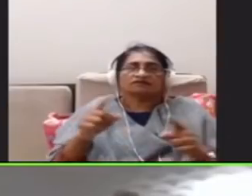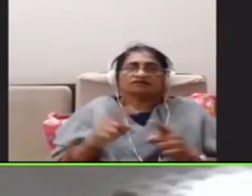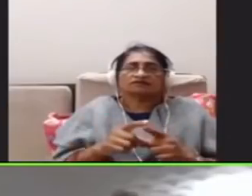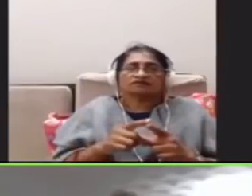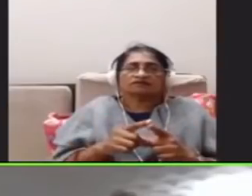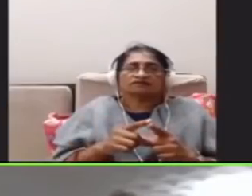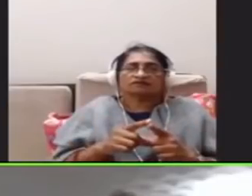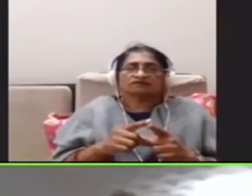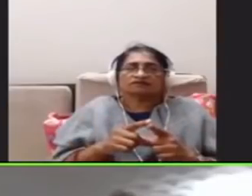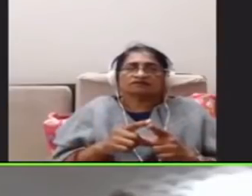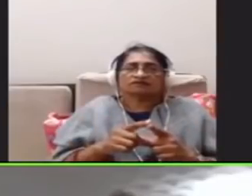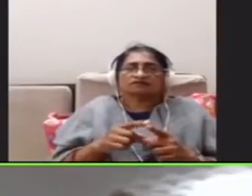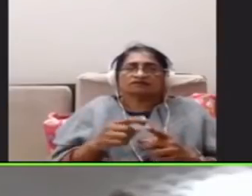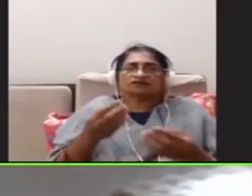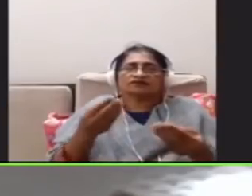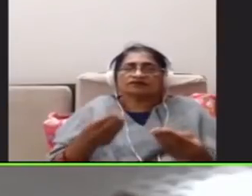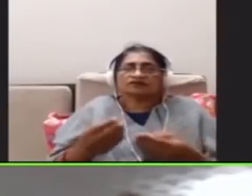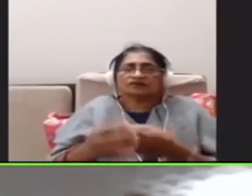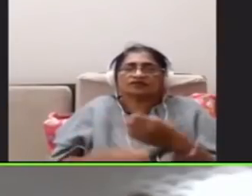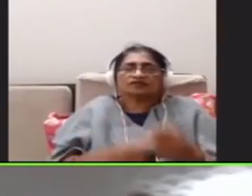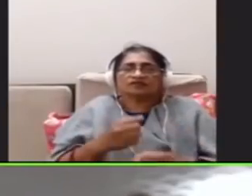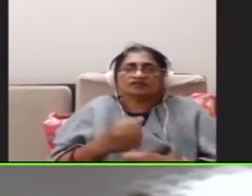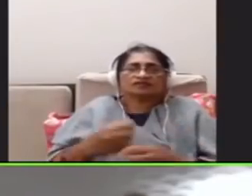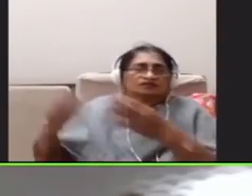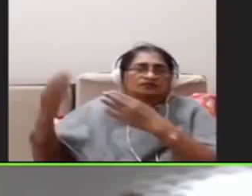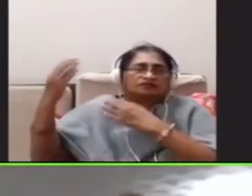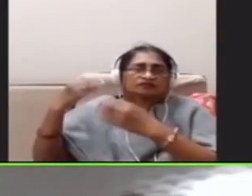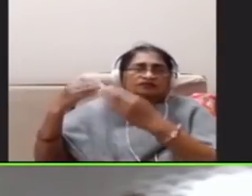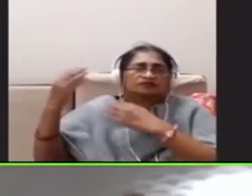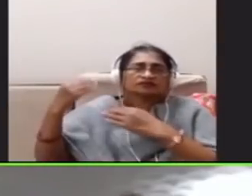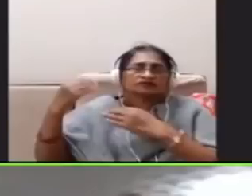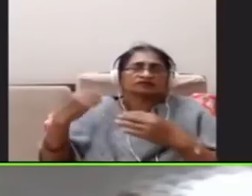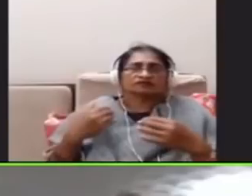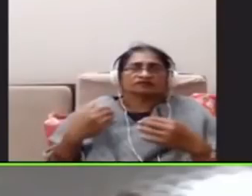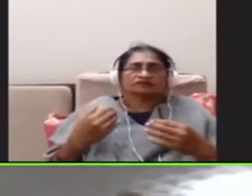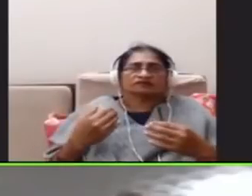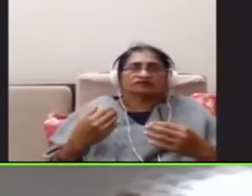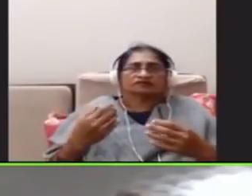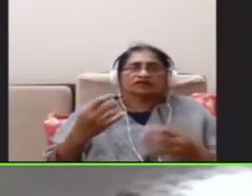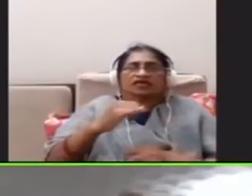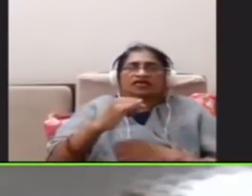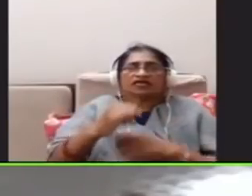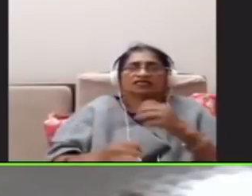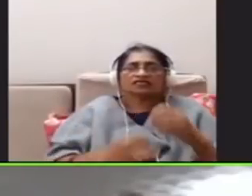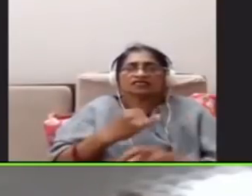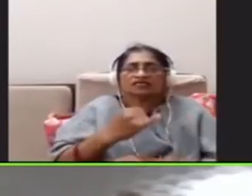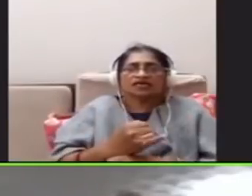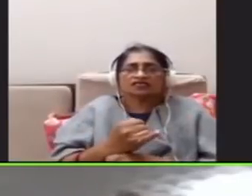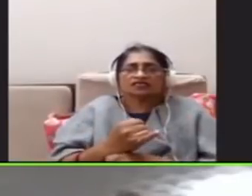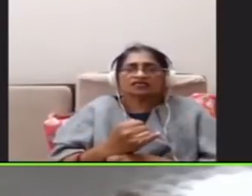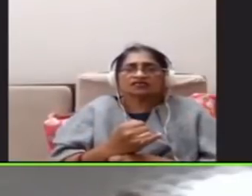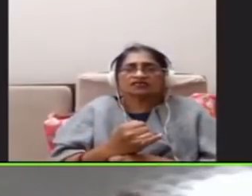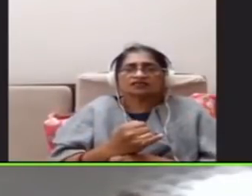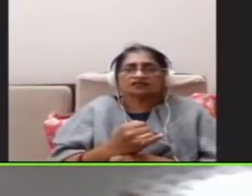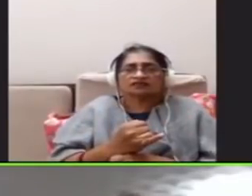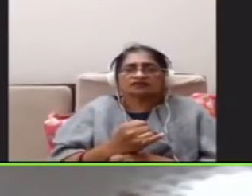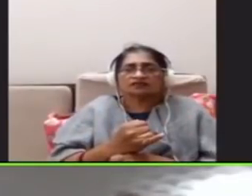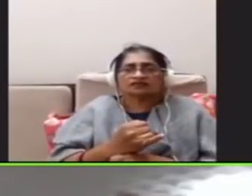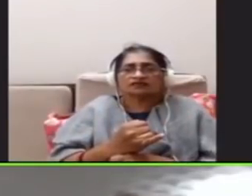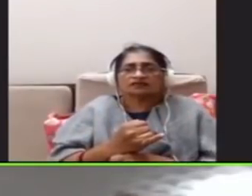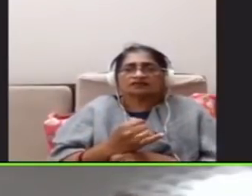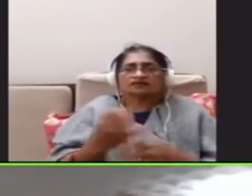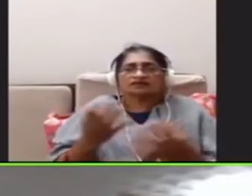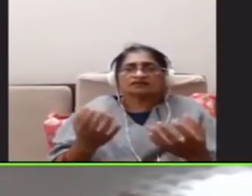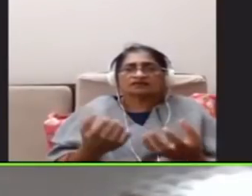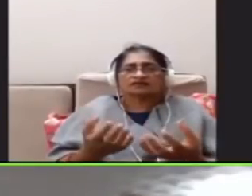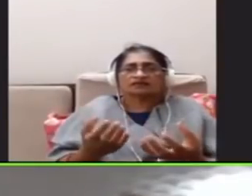few years after that I did retire from international sport and wanted to give something